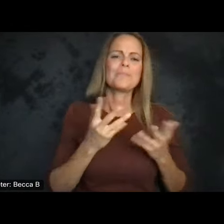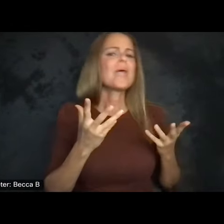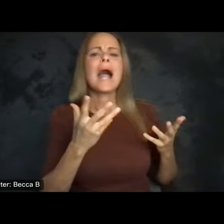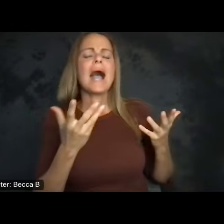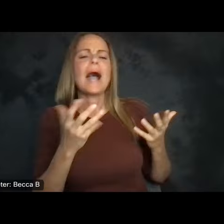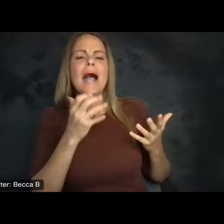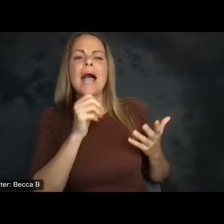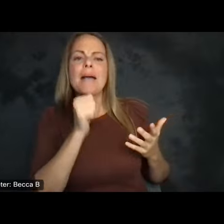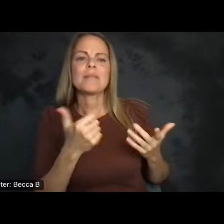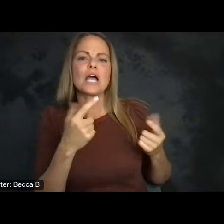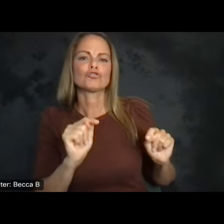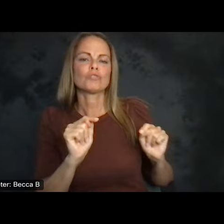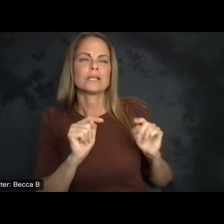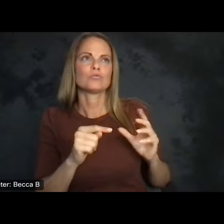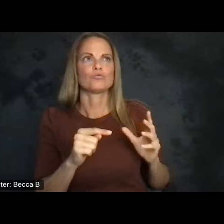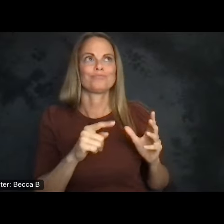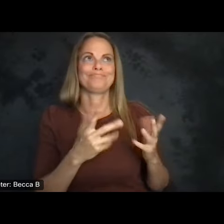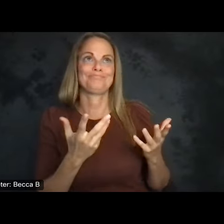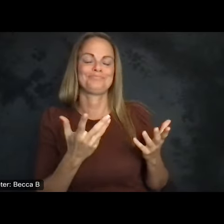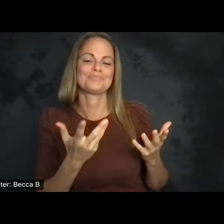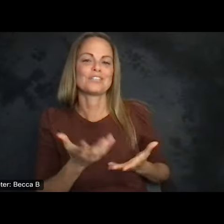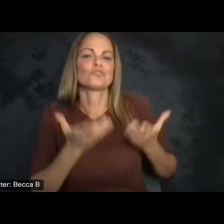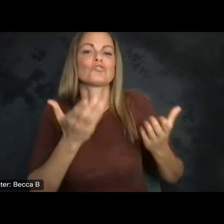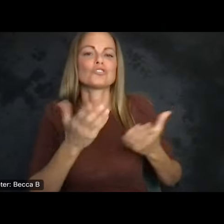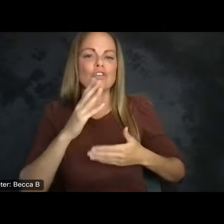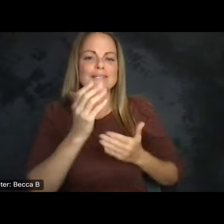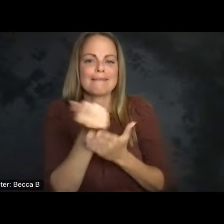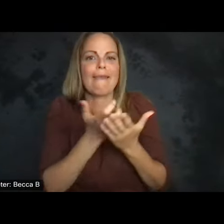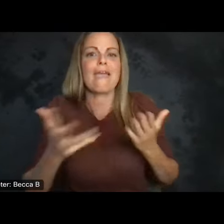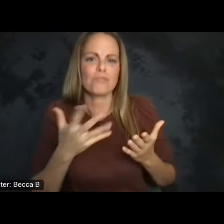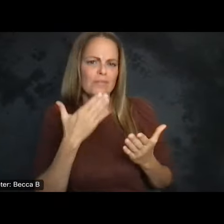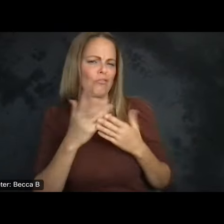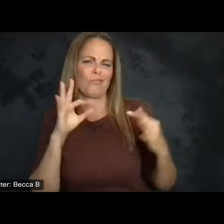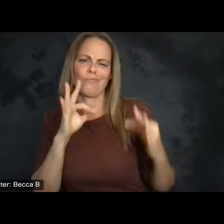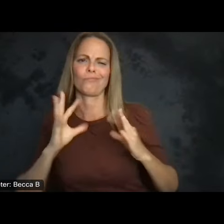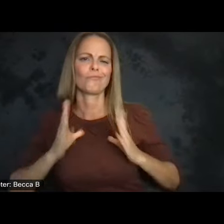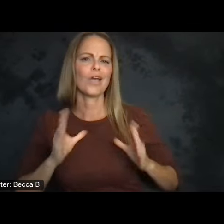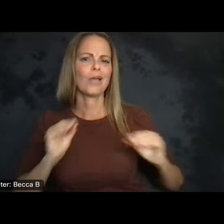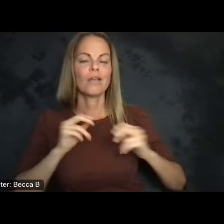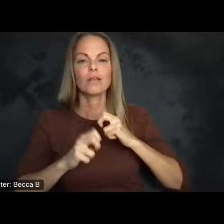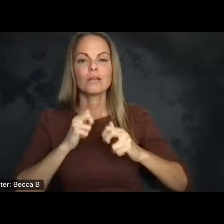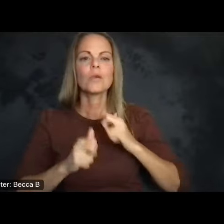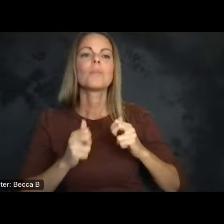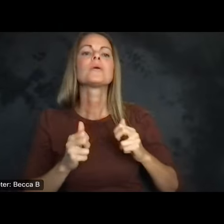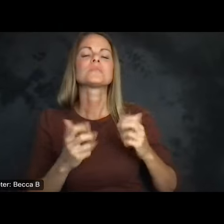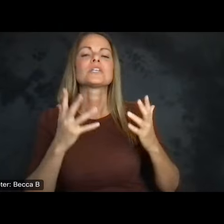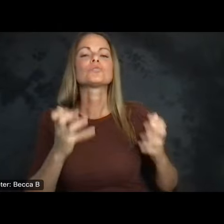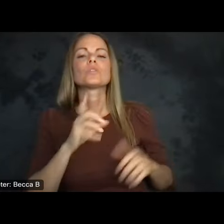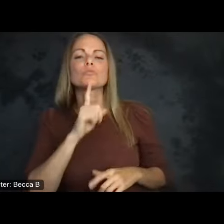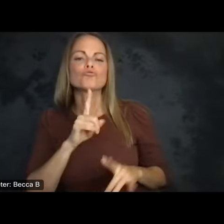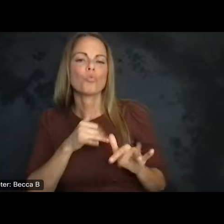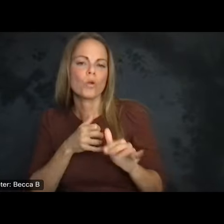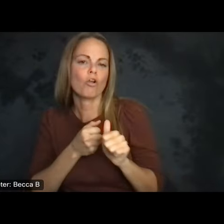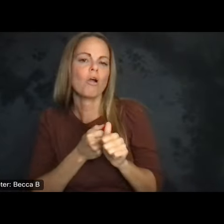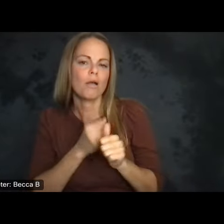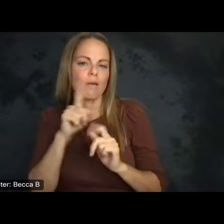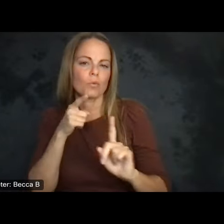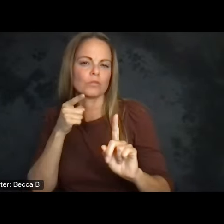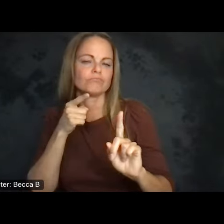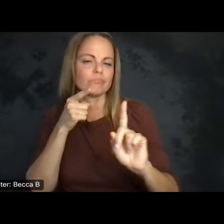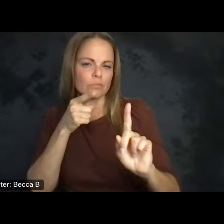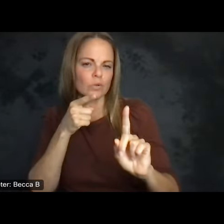our dams are in good shape, just that we were caught up with where, we had been targeted to be. So, okay,